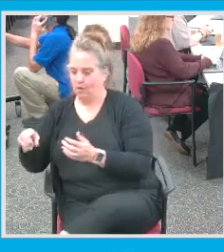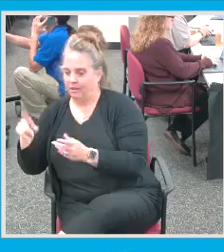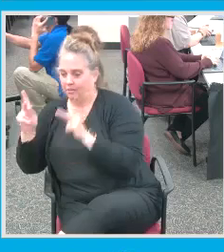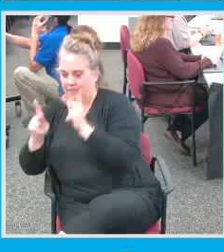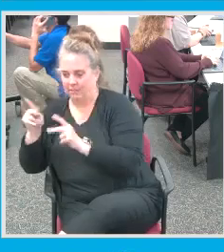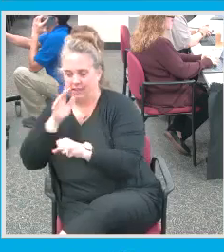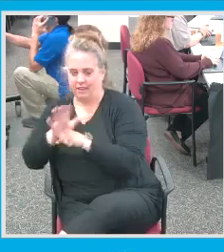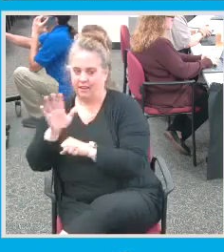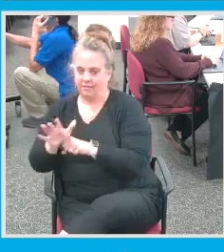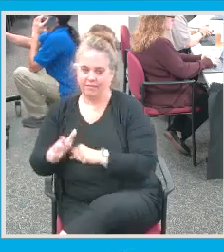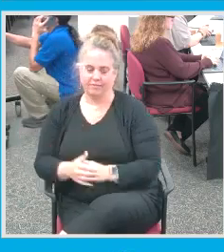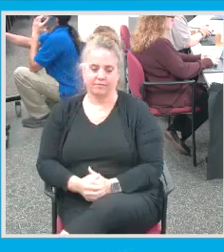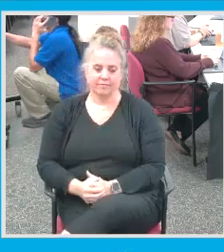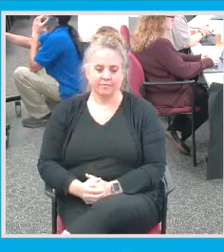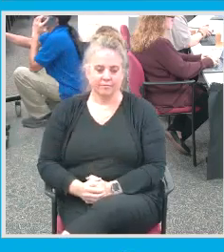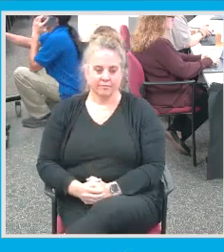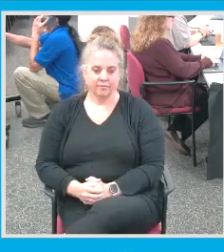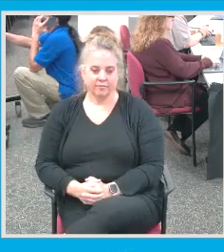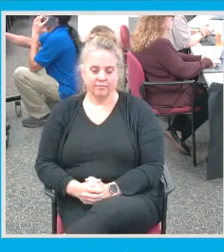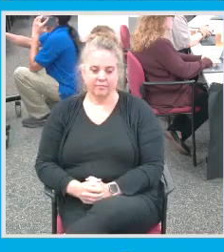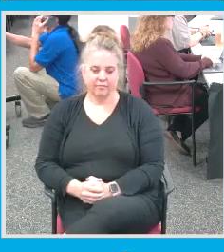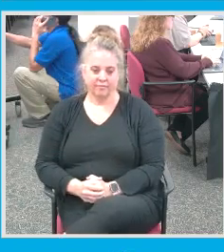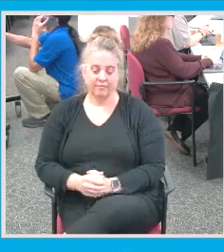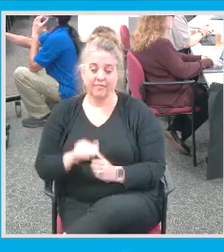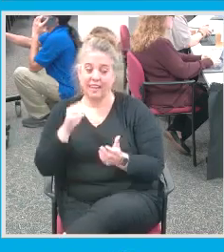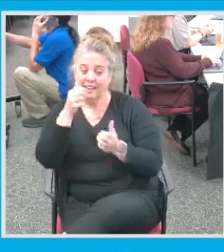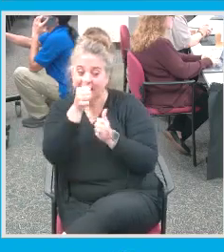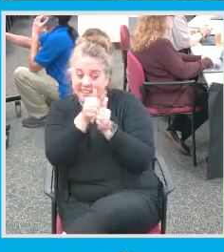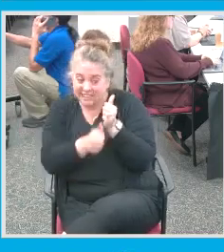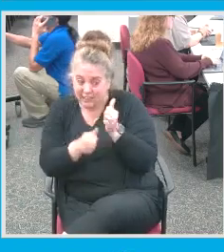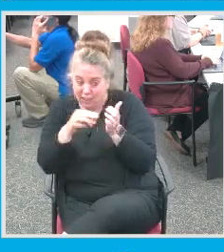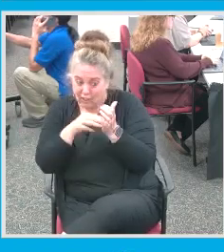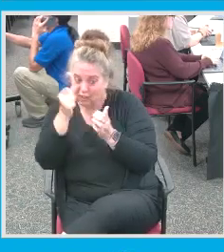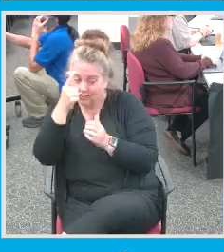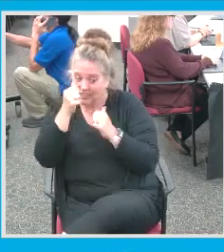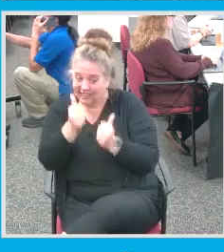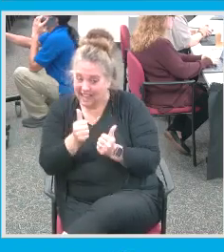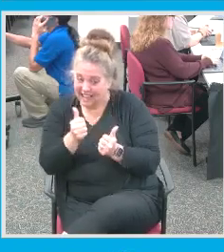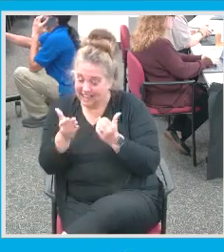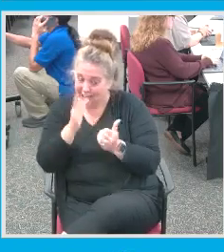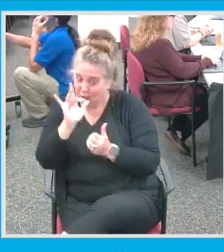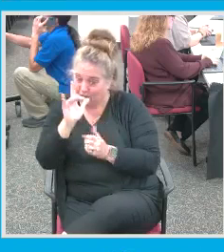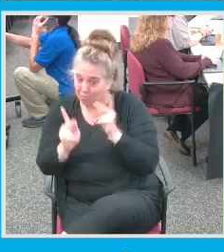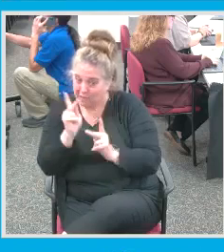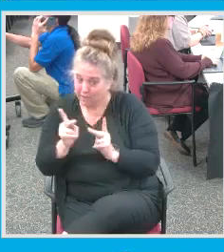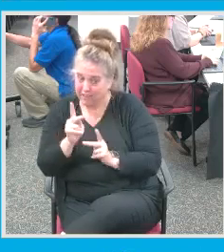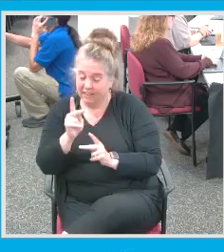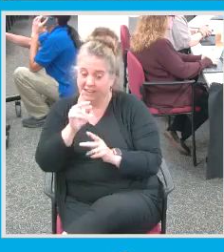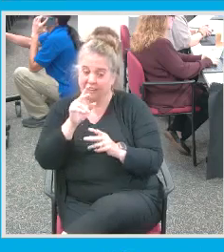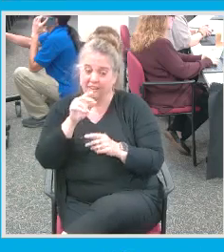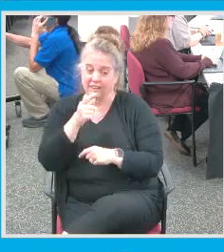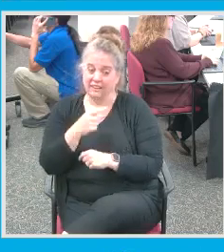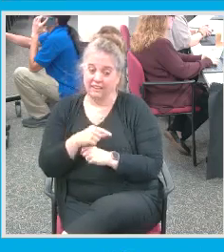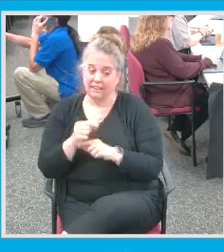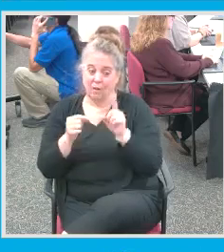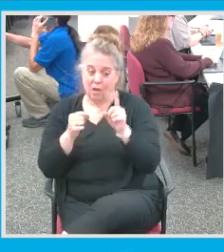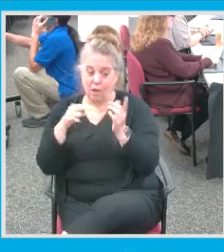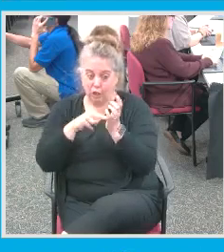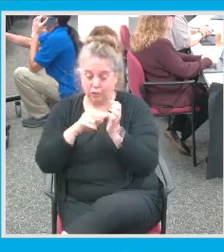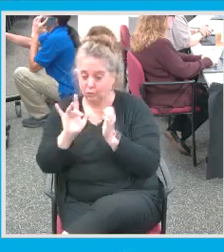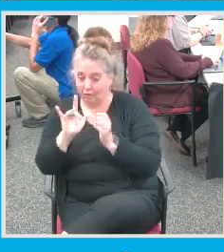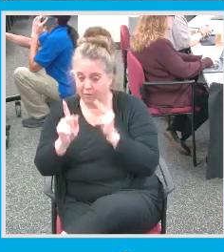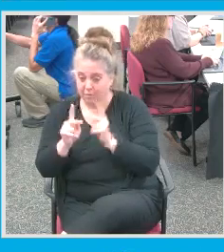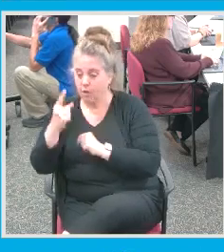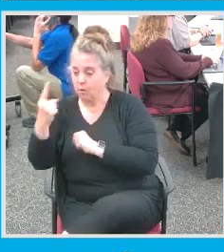nurse. So we are around 160 currently. Okay, thank you. That was what it was afterwards. Okay,